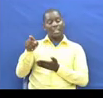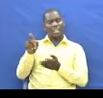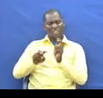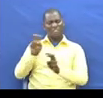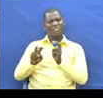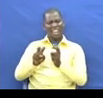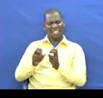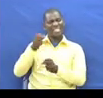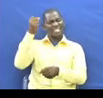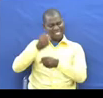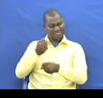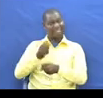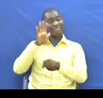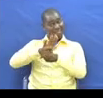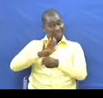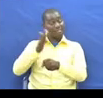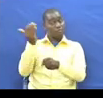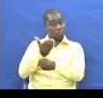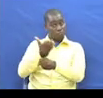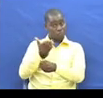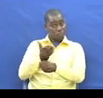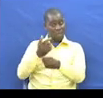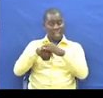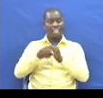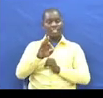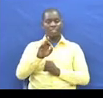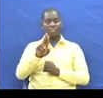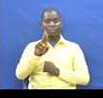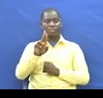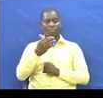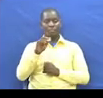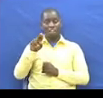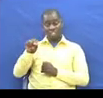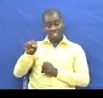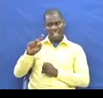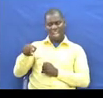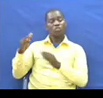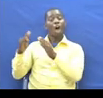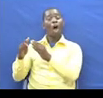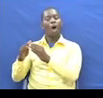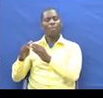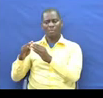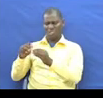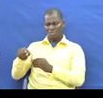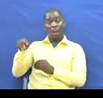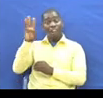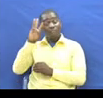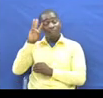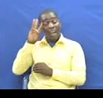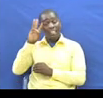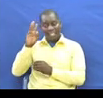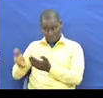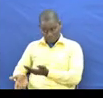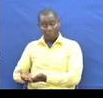one of the textbooks in which the topic function is found. There are numbers of questions of functions. At your home, ask